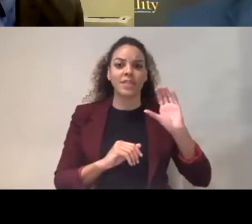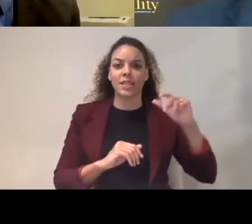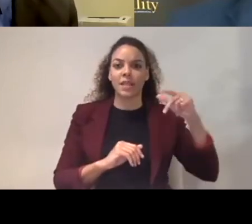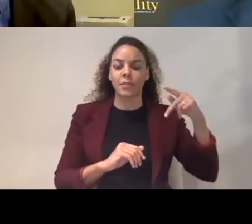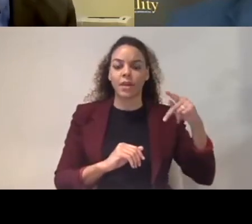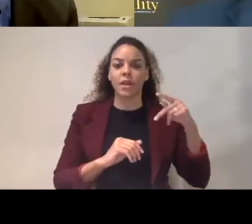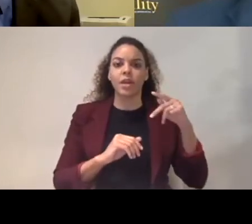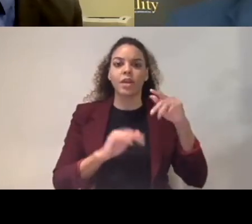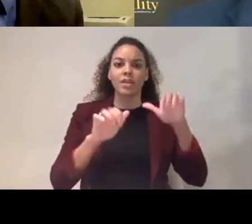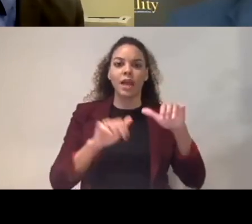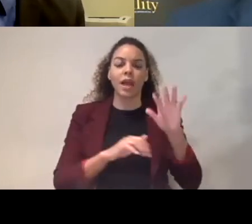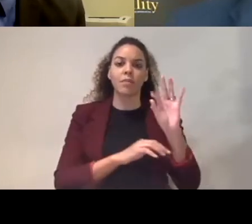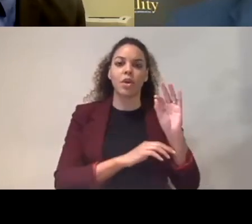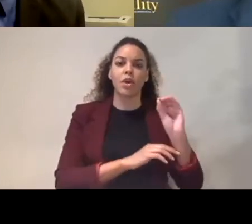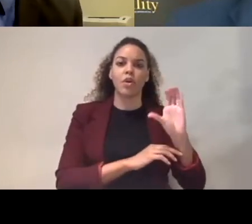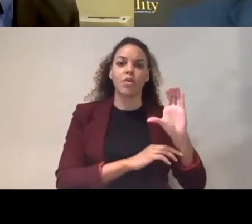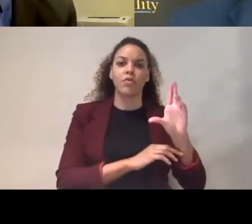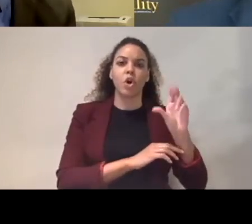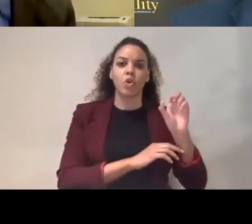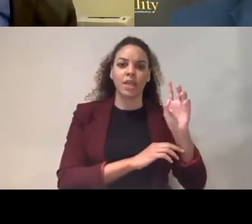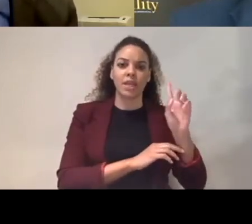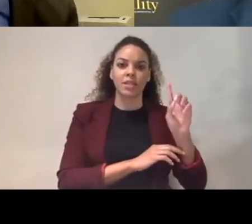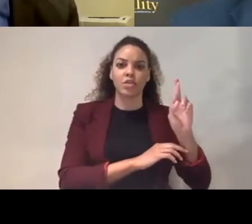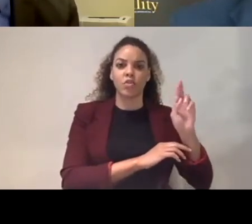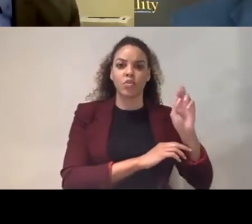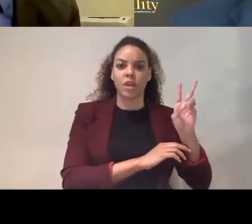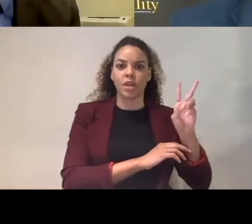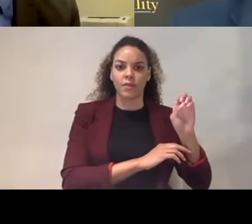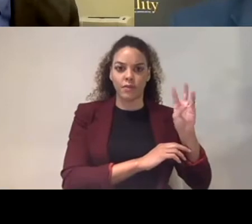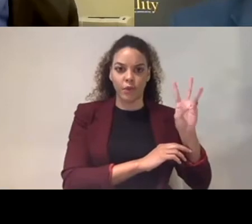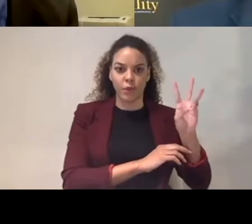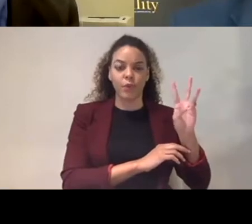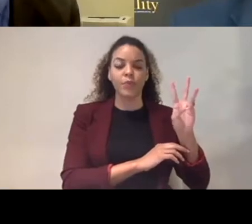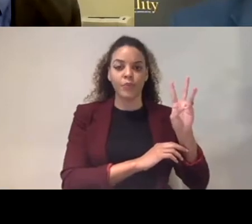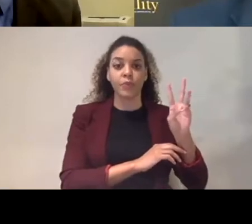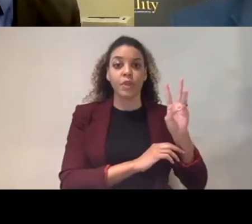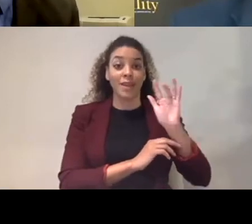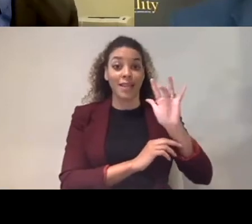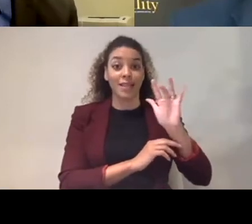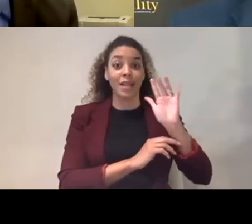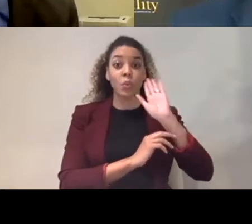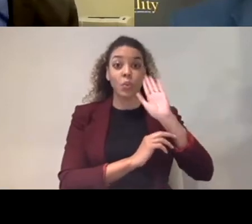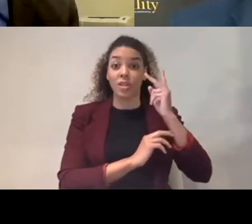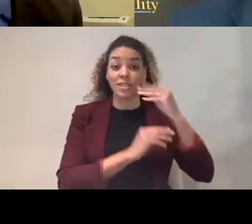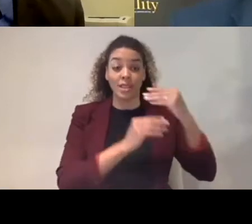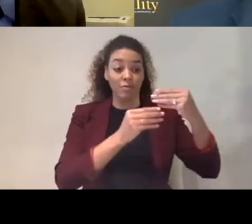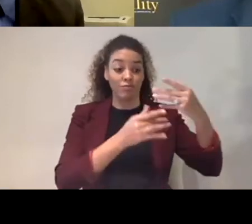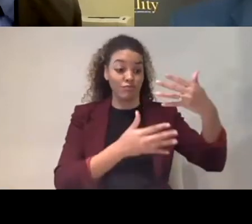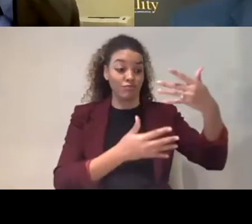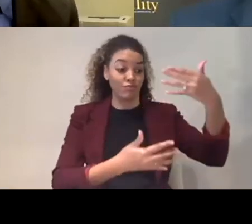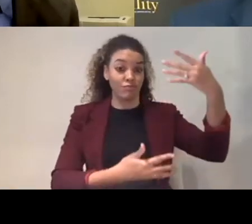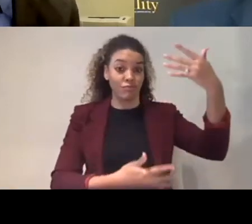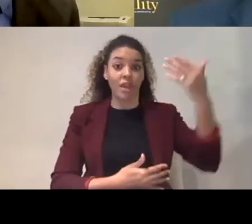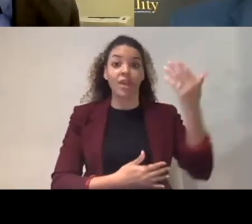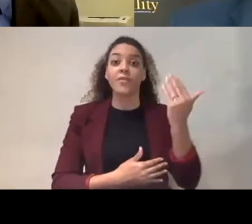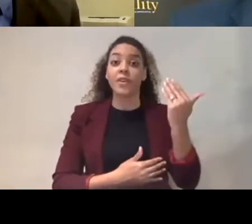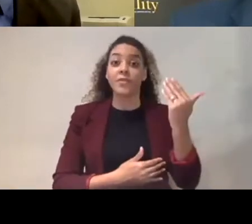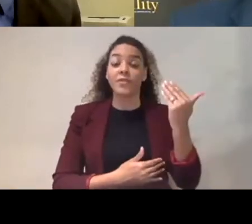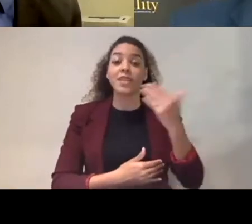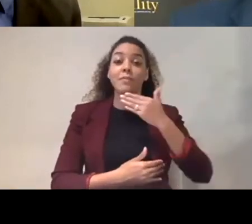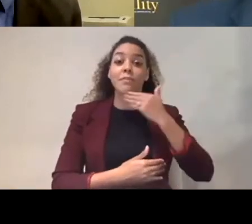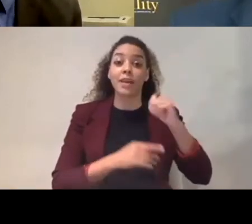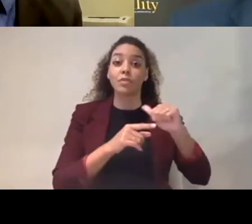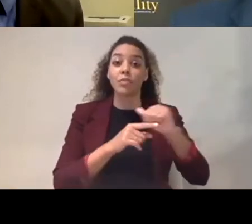landing page, or section 503 focused reviews, and you will see a list of approximately 15 best practices from the